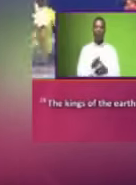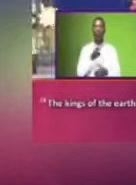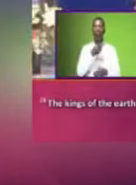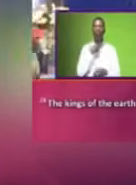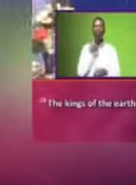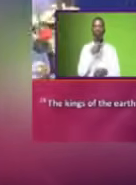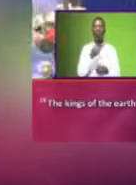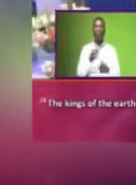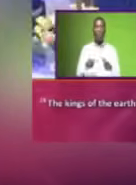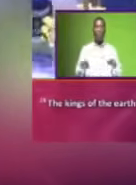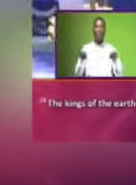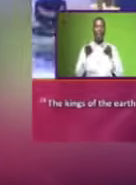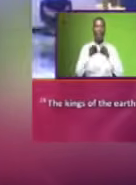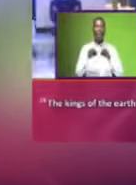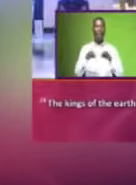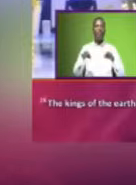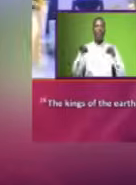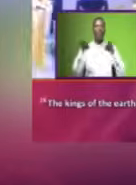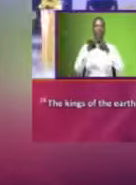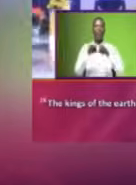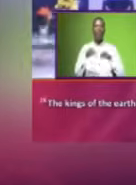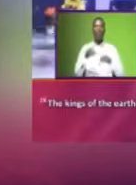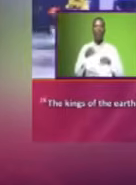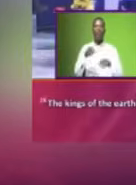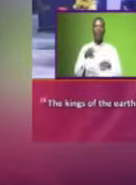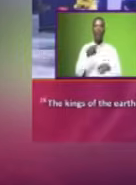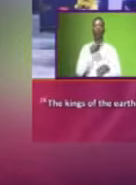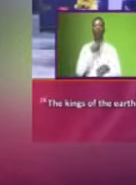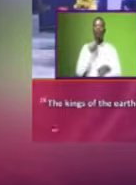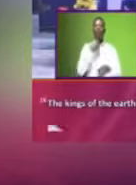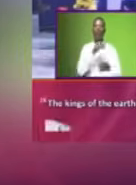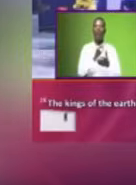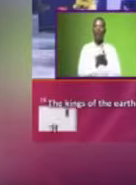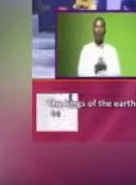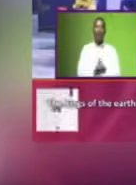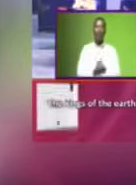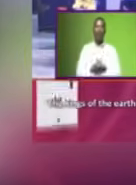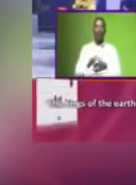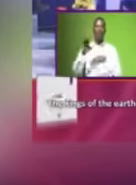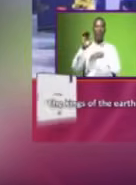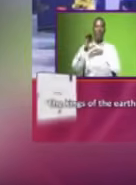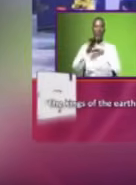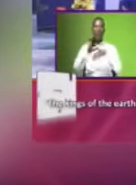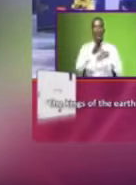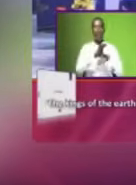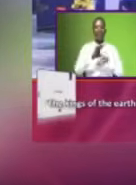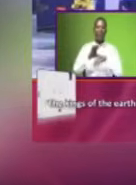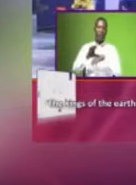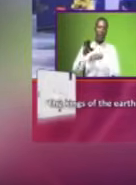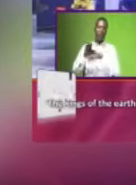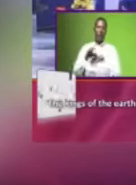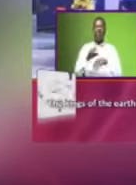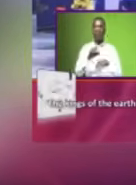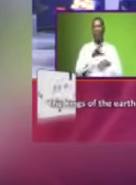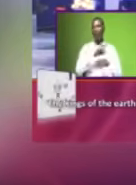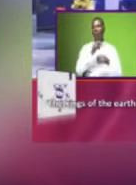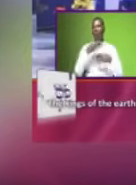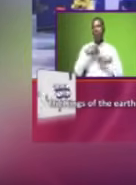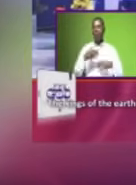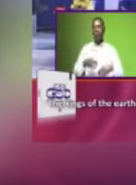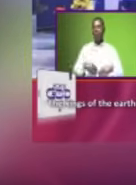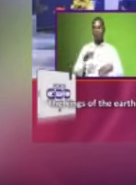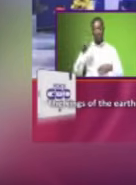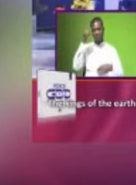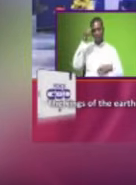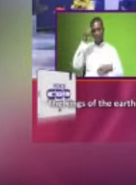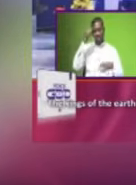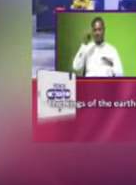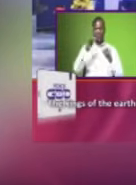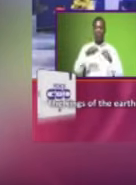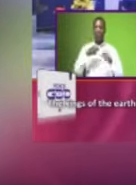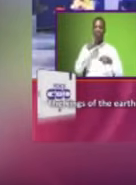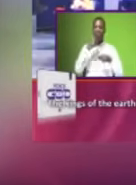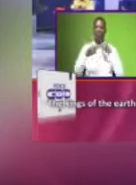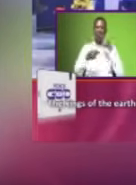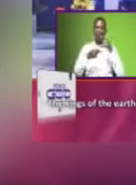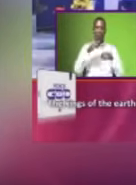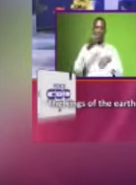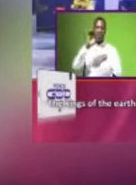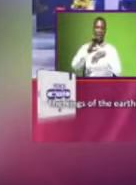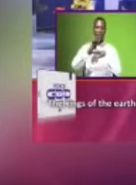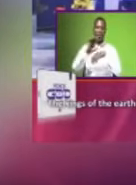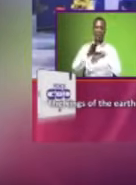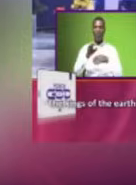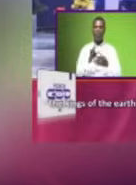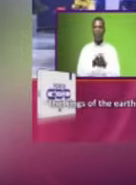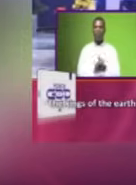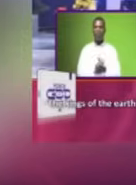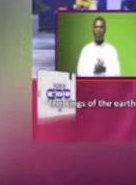pong, big pastors. And sorry, Kobia Ponsusu da. And them churches that no one ever